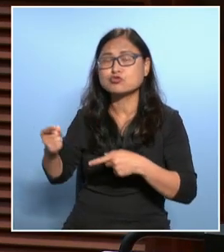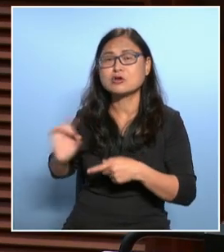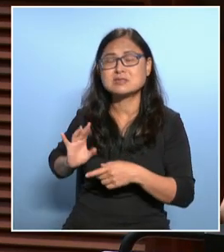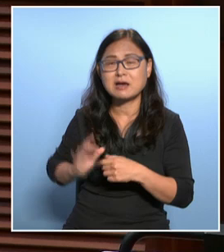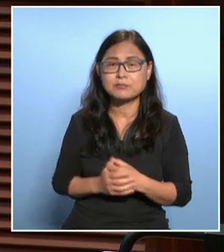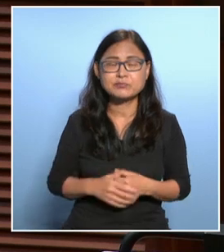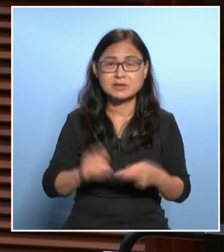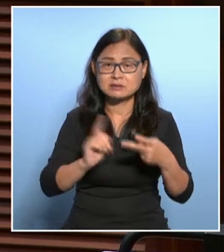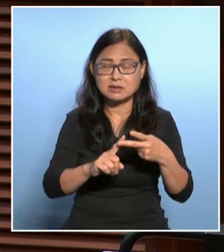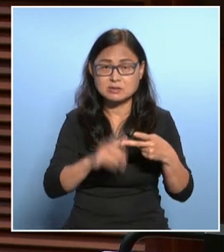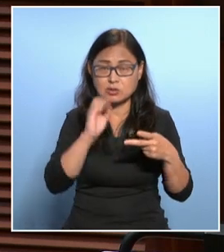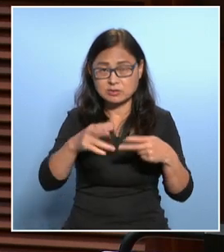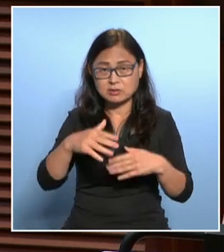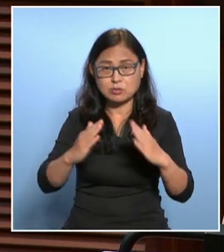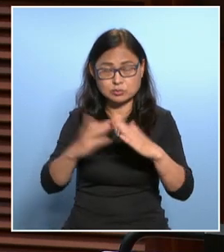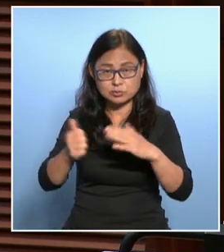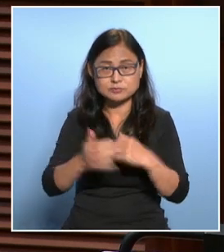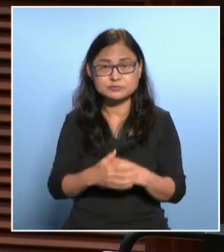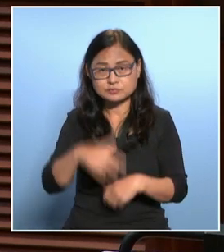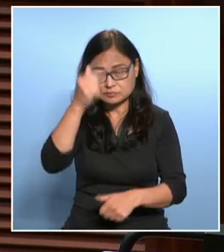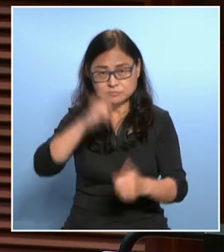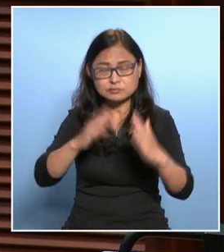sufficiently attractive?